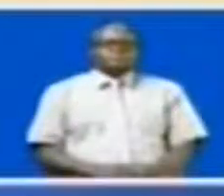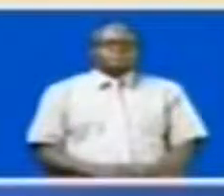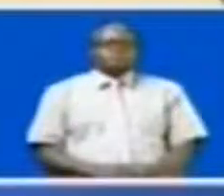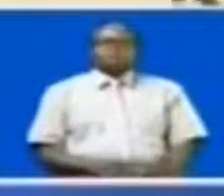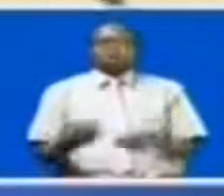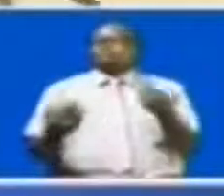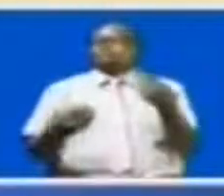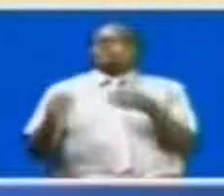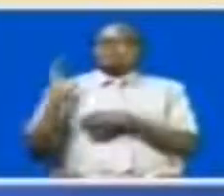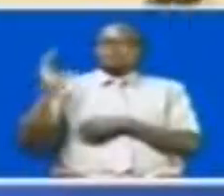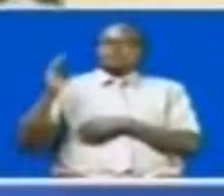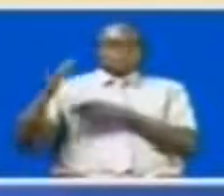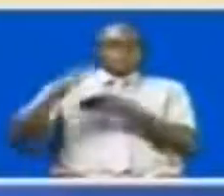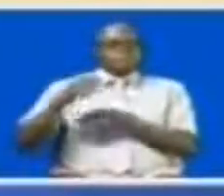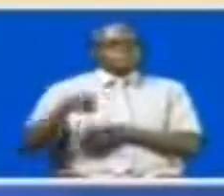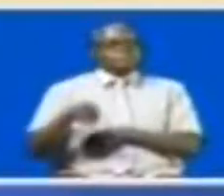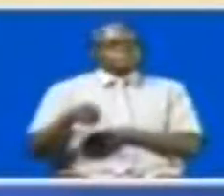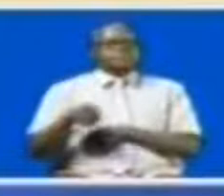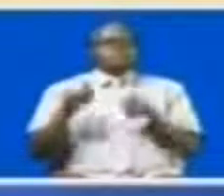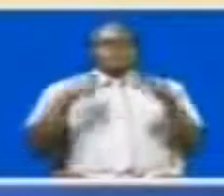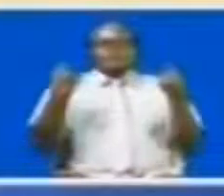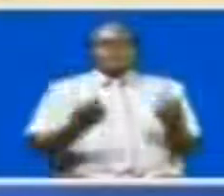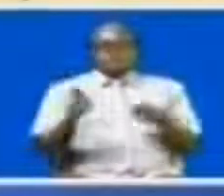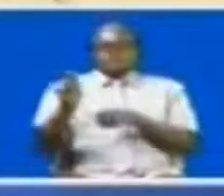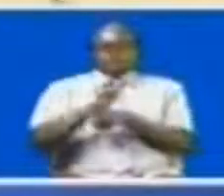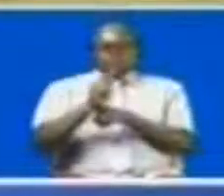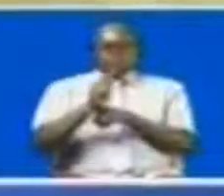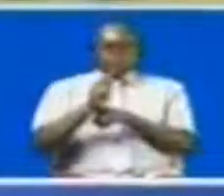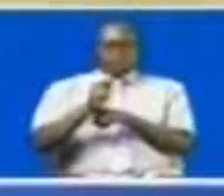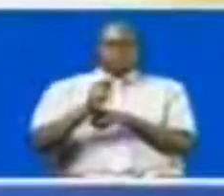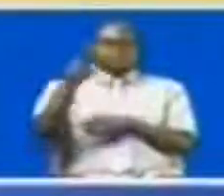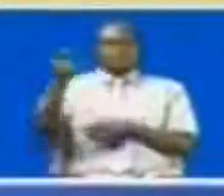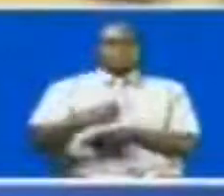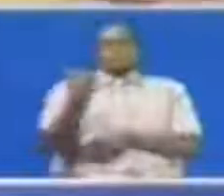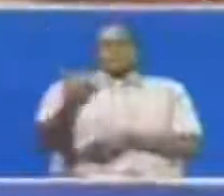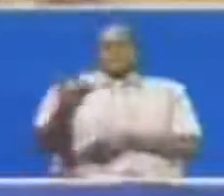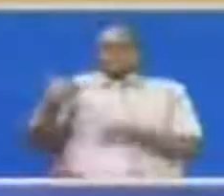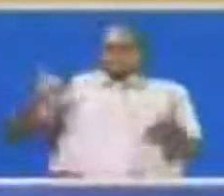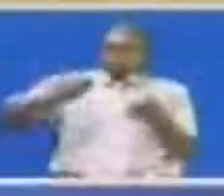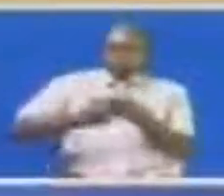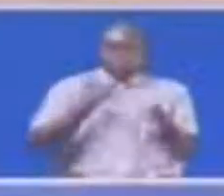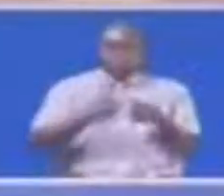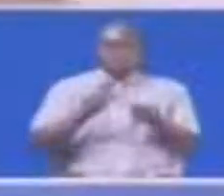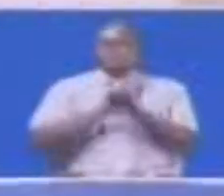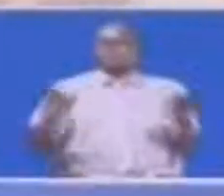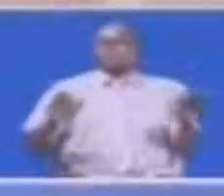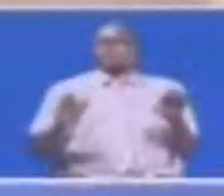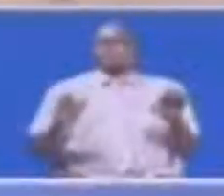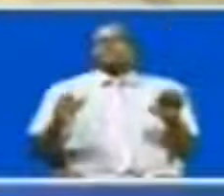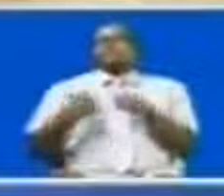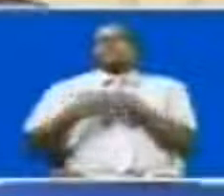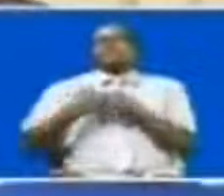With the championships just around the corner, the team has been in training for almost a month now, but it has not been short